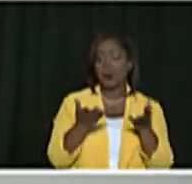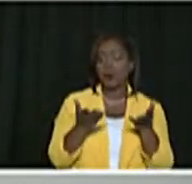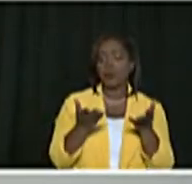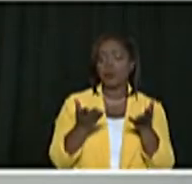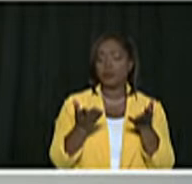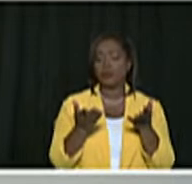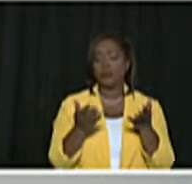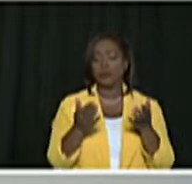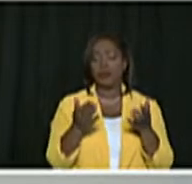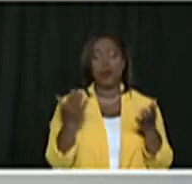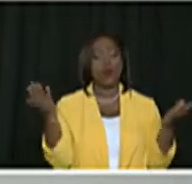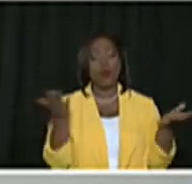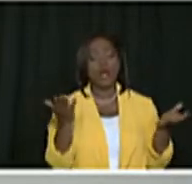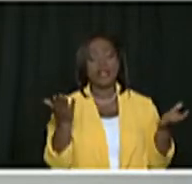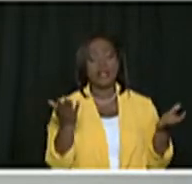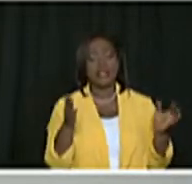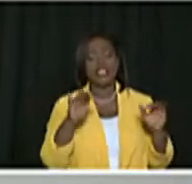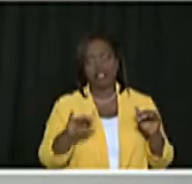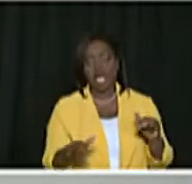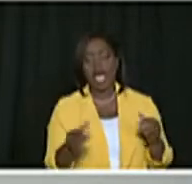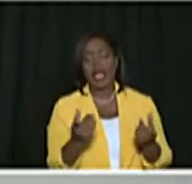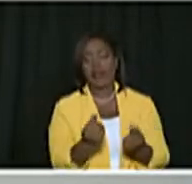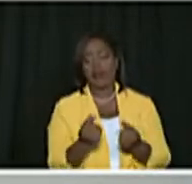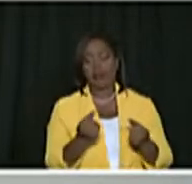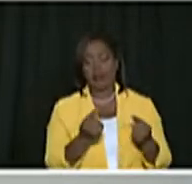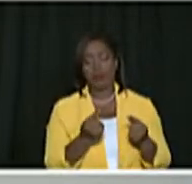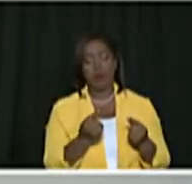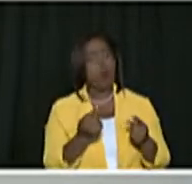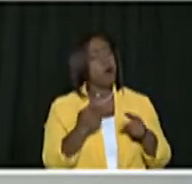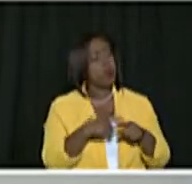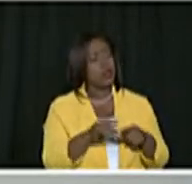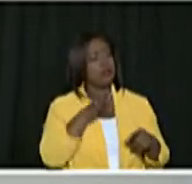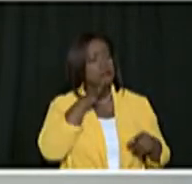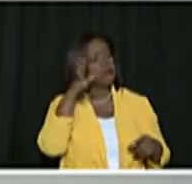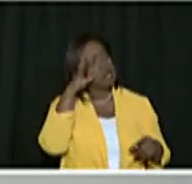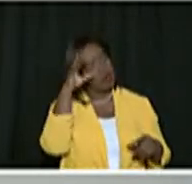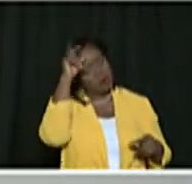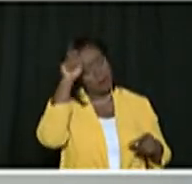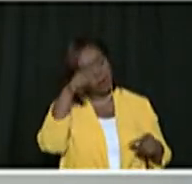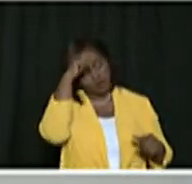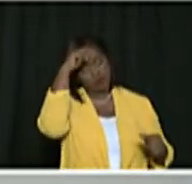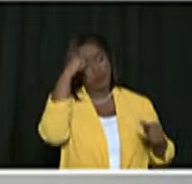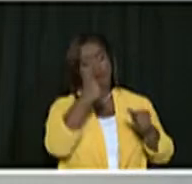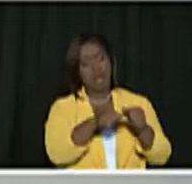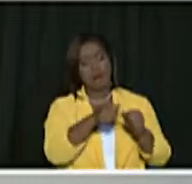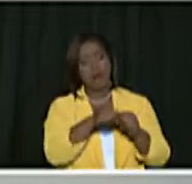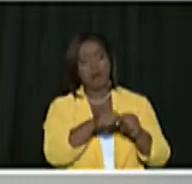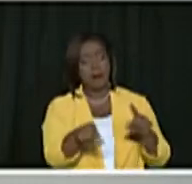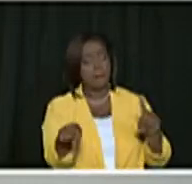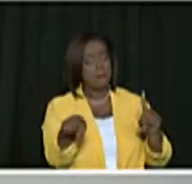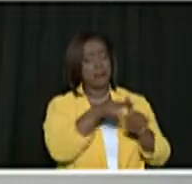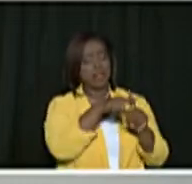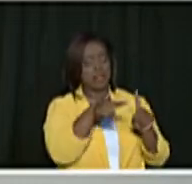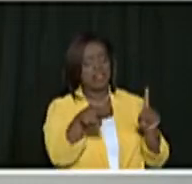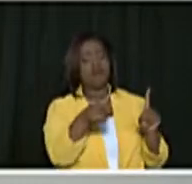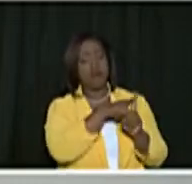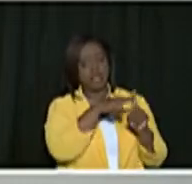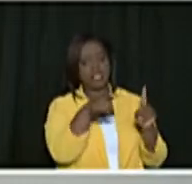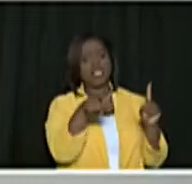with focusing on positive things that the child has done. Consistency is also critical,